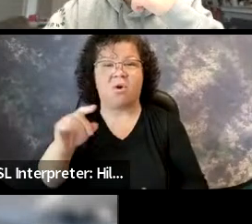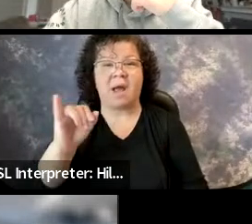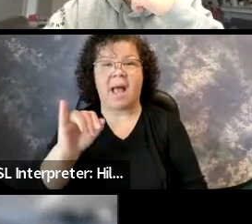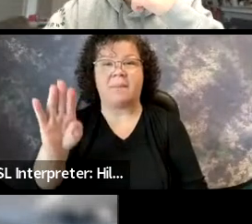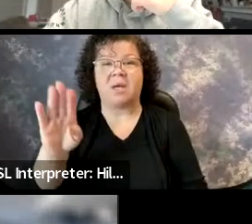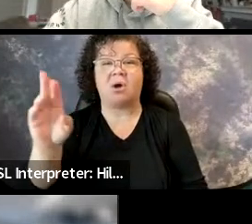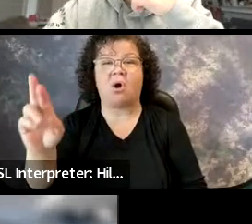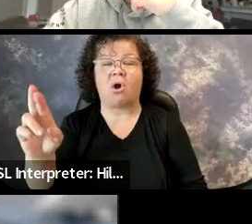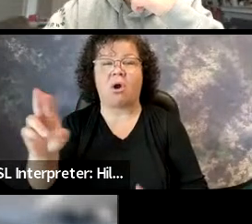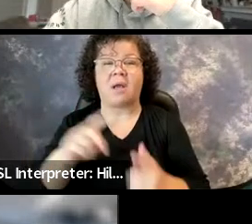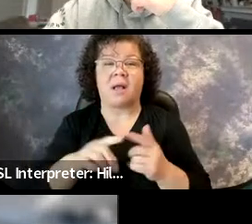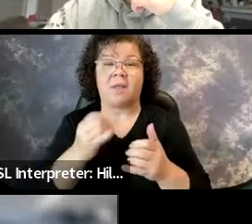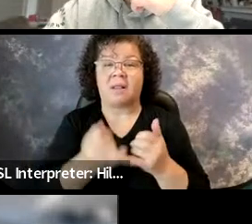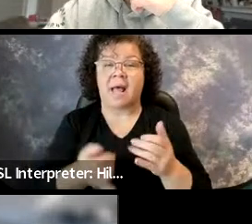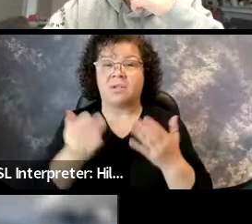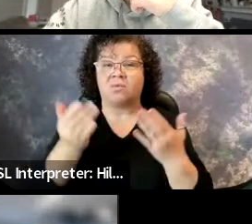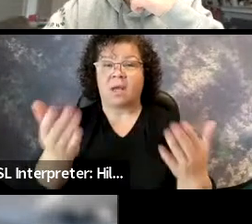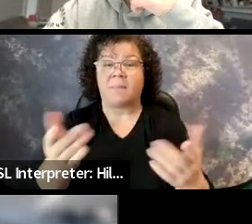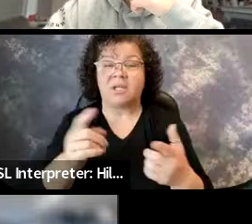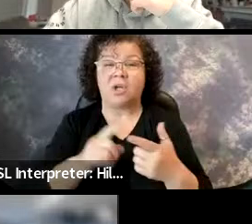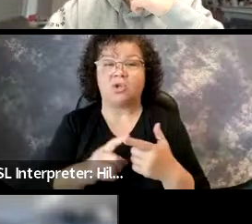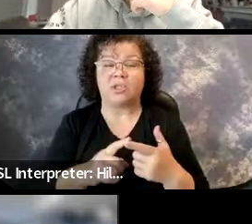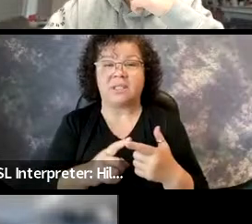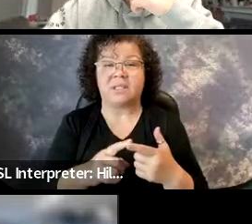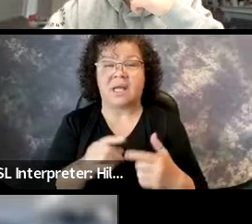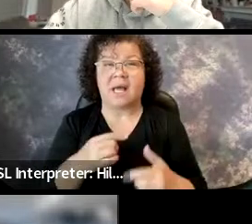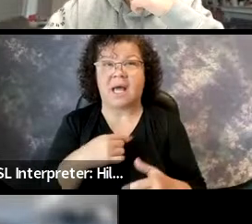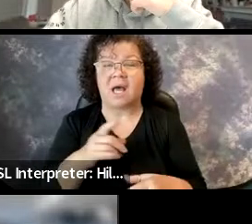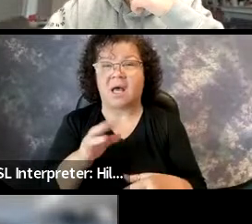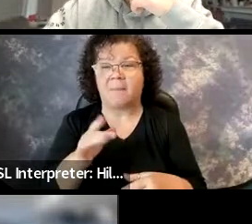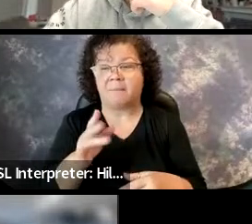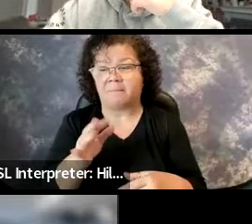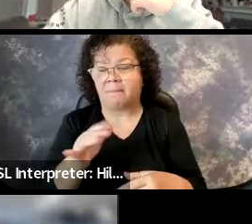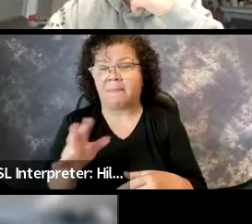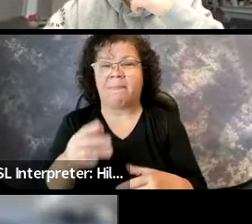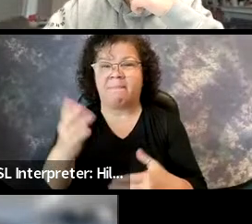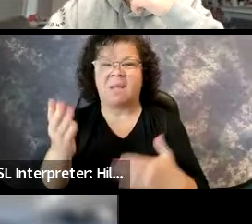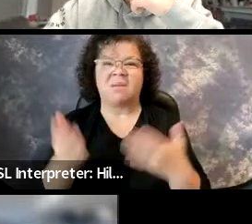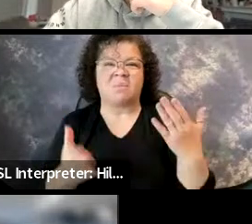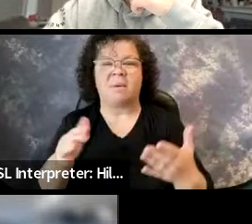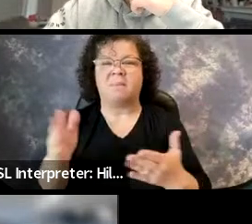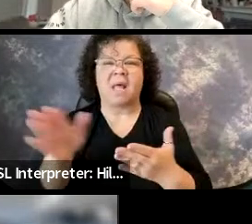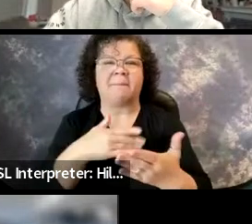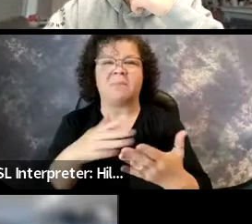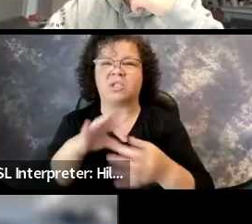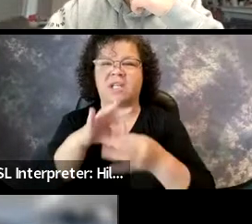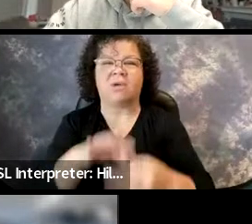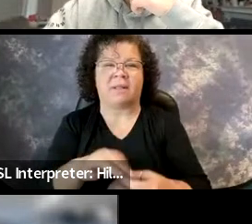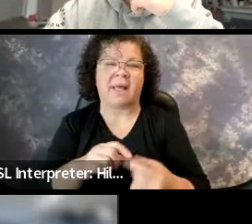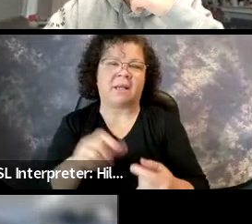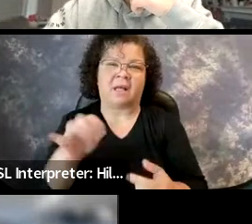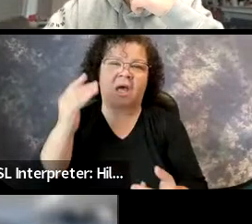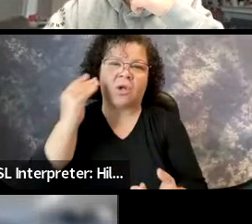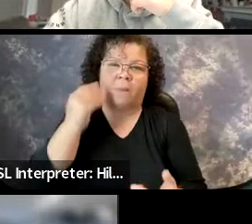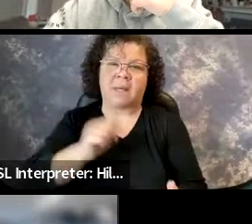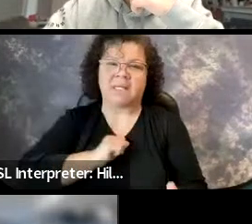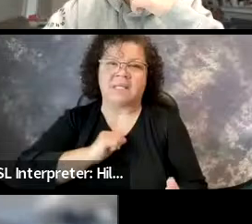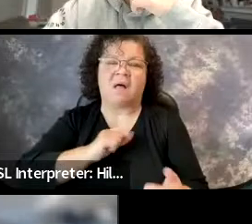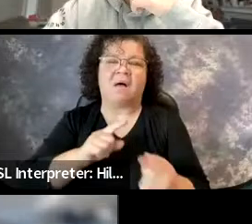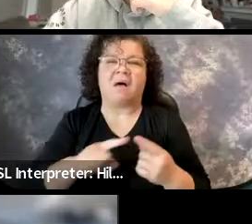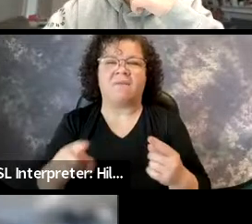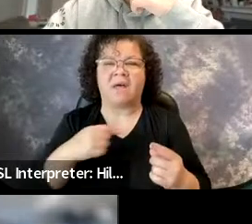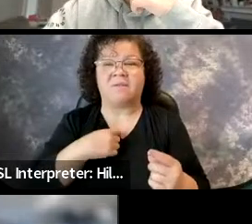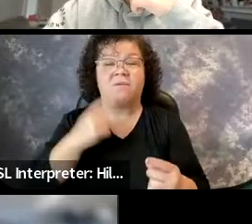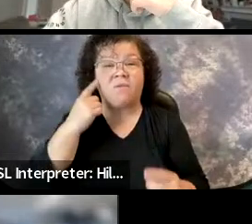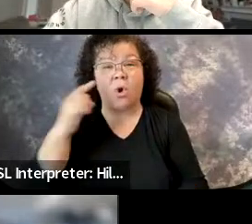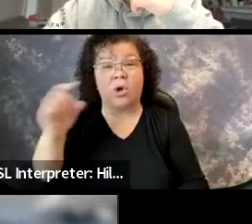And the last recommendation I gave somebody, it was probably music related, knowing me. And so I will say, if you're up in